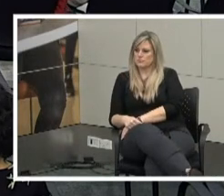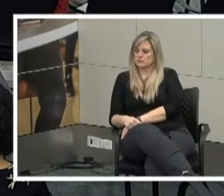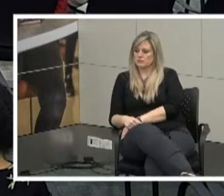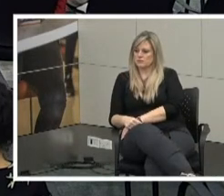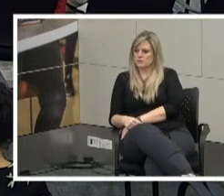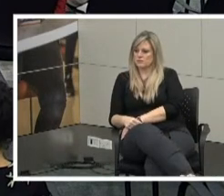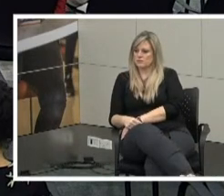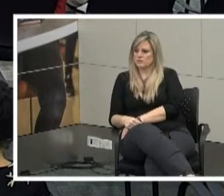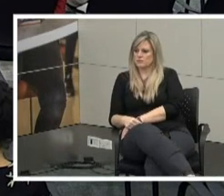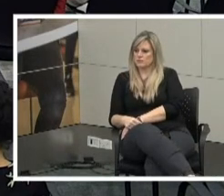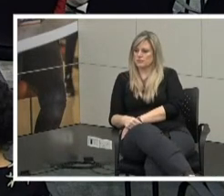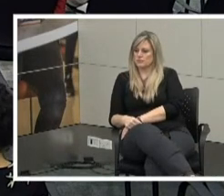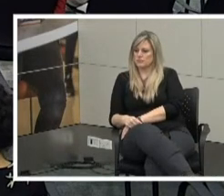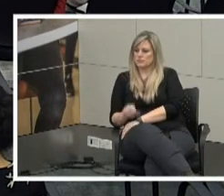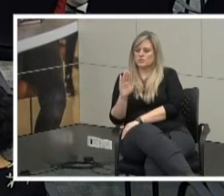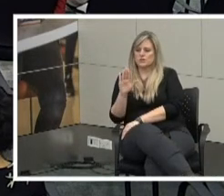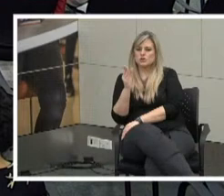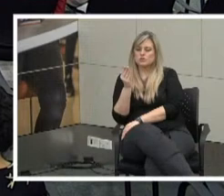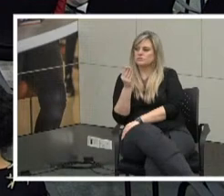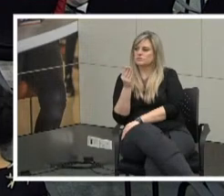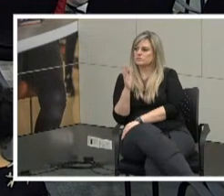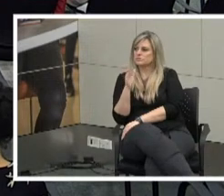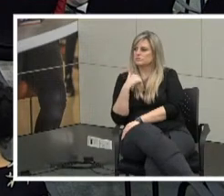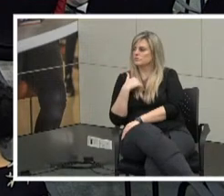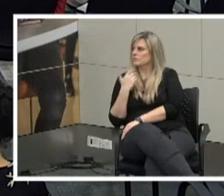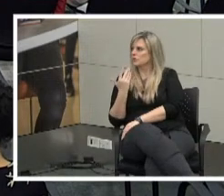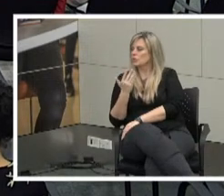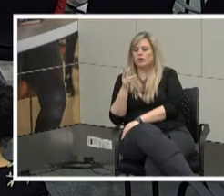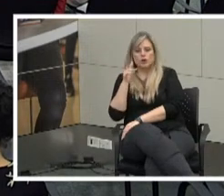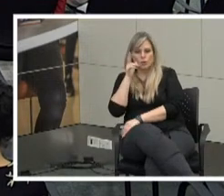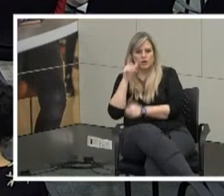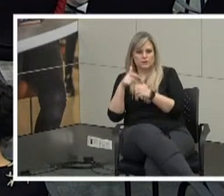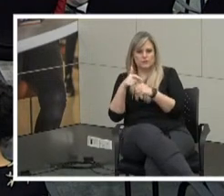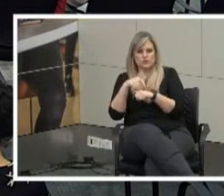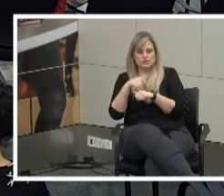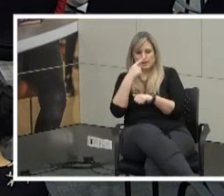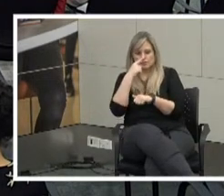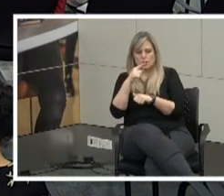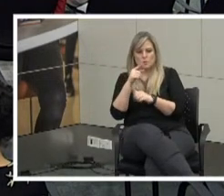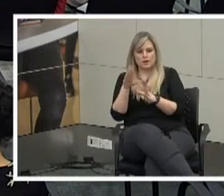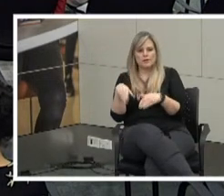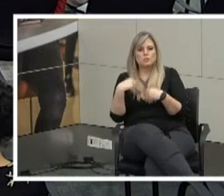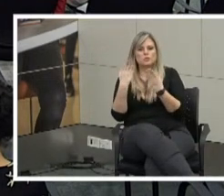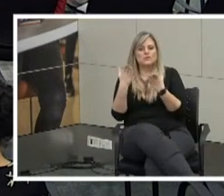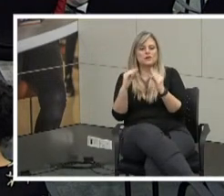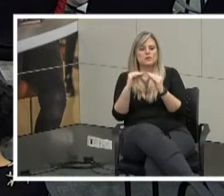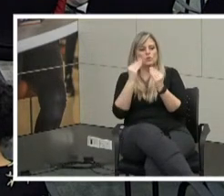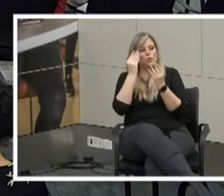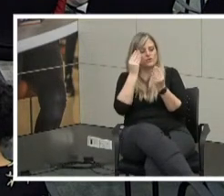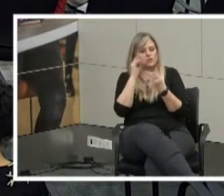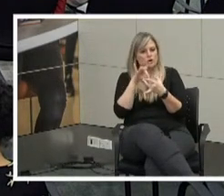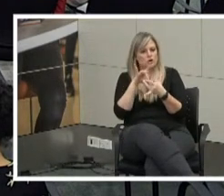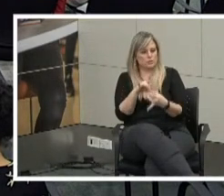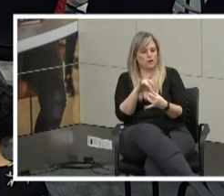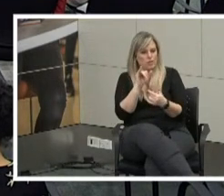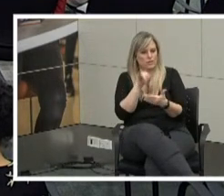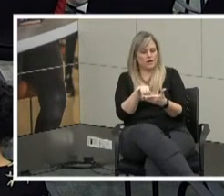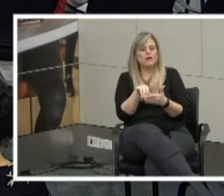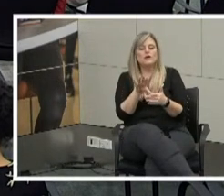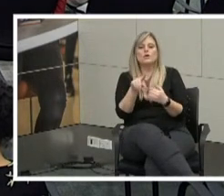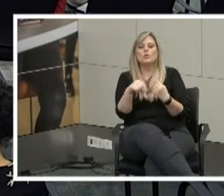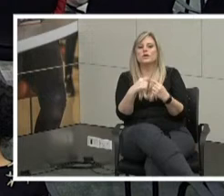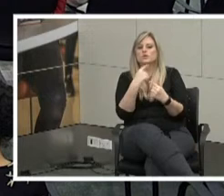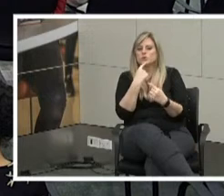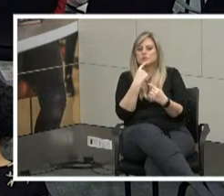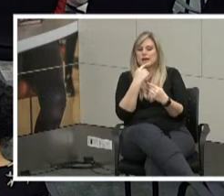questions can you just give us a little just because we're hearing it for the first time a little bit more information um about that and when you when you say